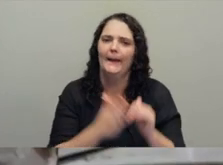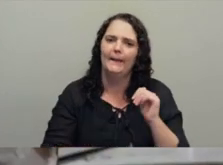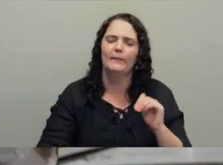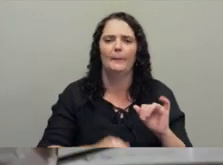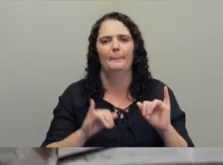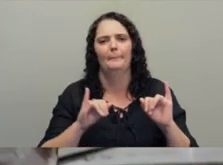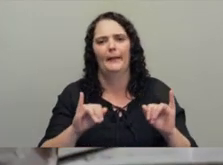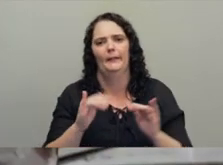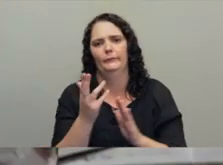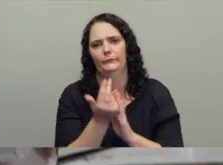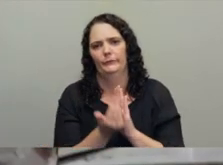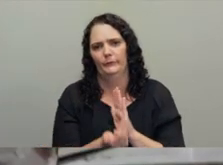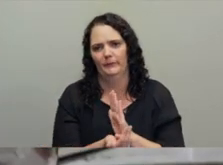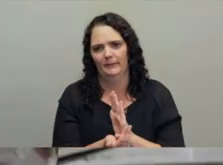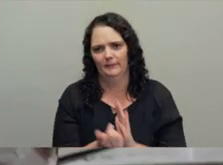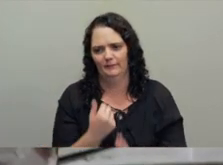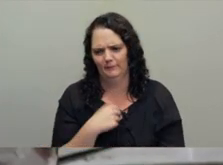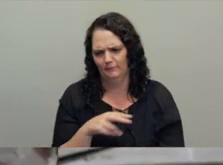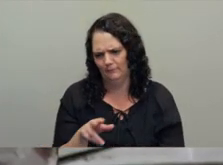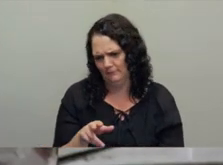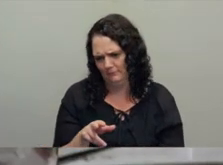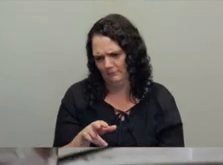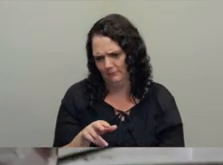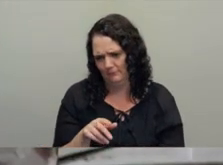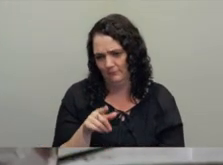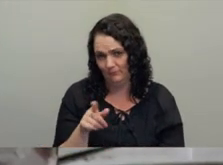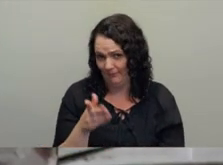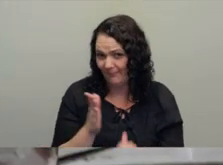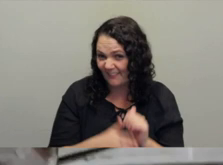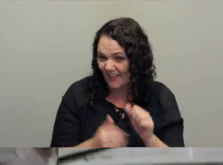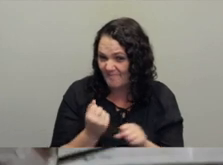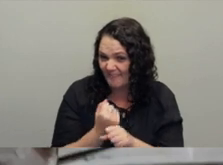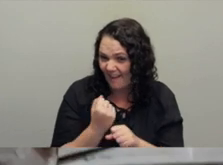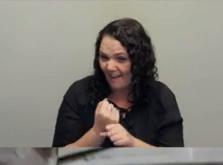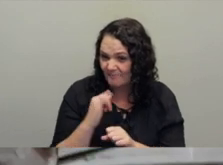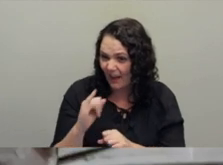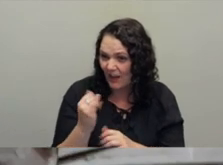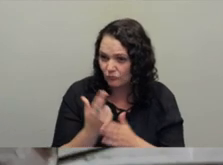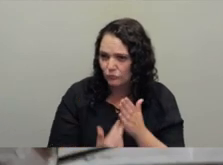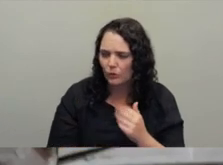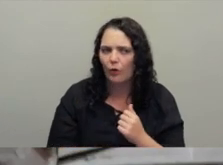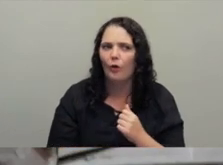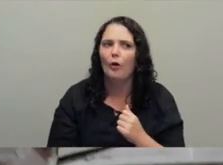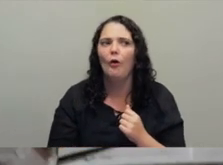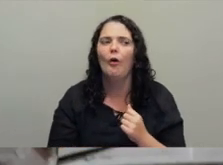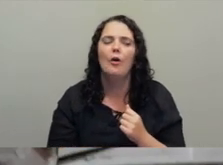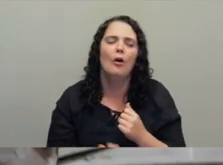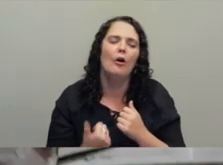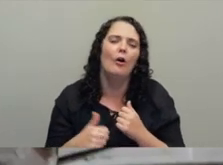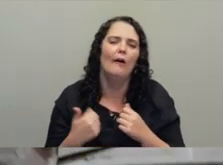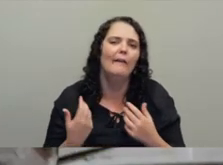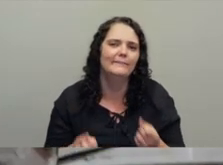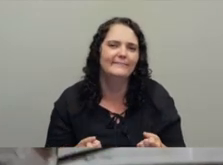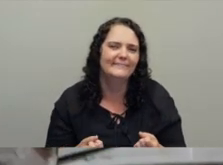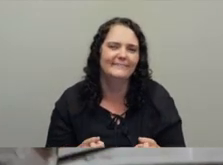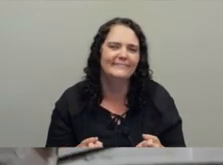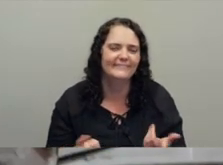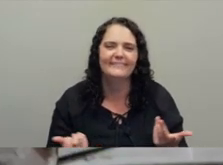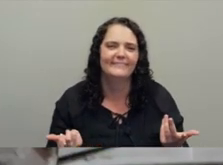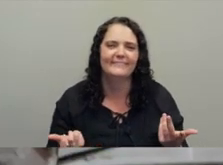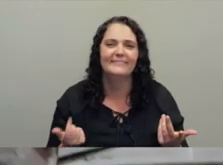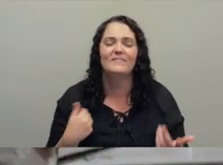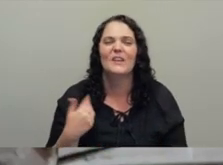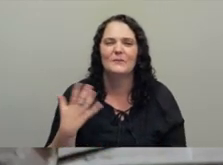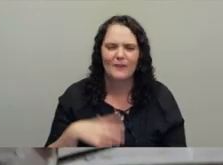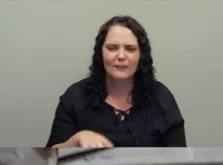will invariably say to that student, does that mean you've never made a bad drawing? And the student will be like, okay, no, that's not true. Okay, so anyway, I want you to try to make a bad drawing